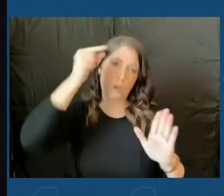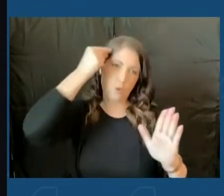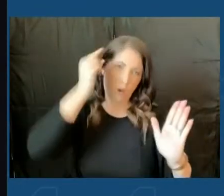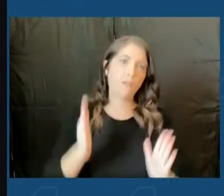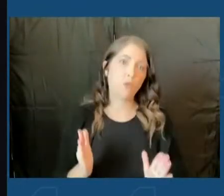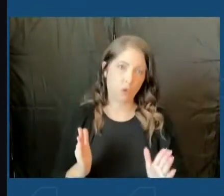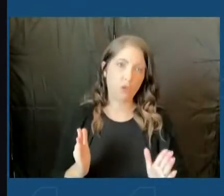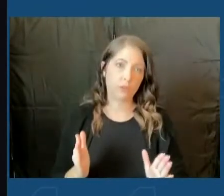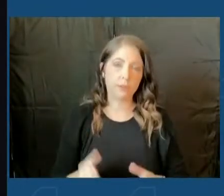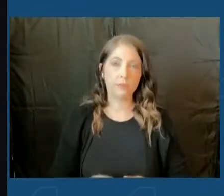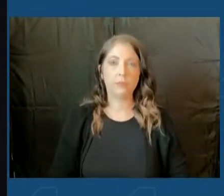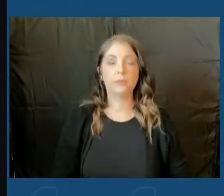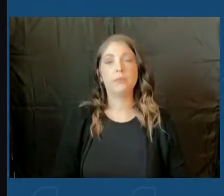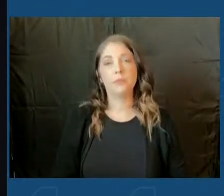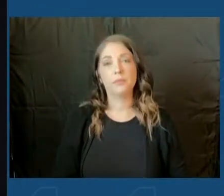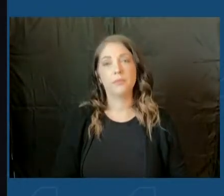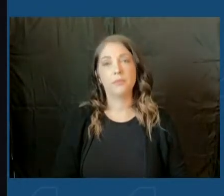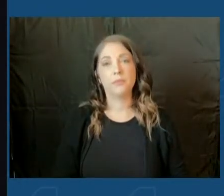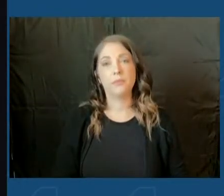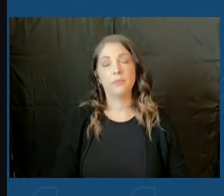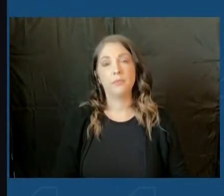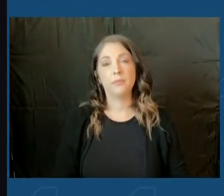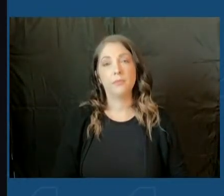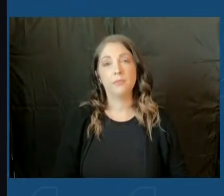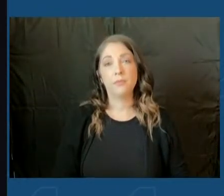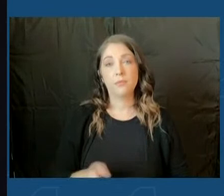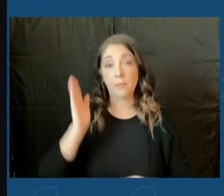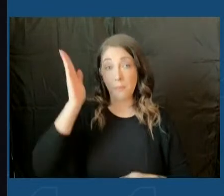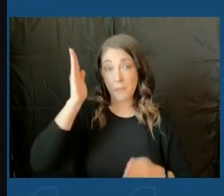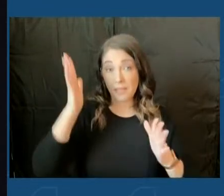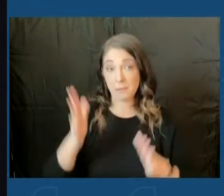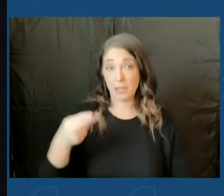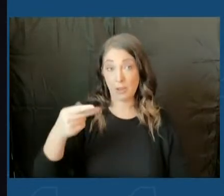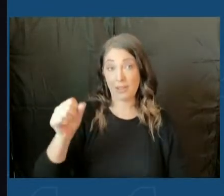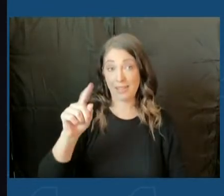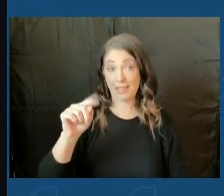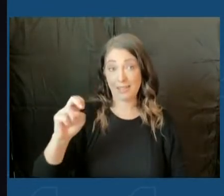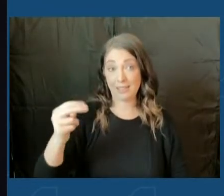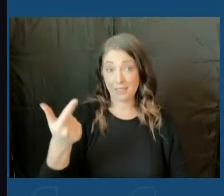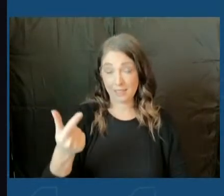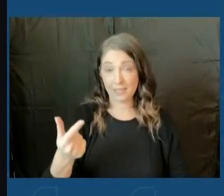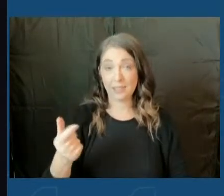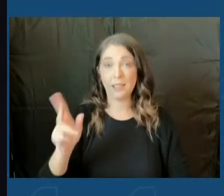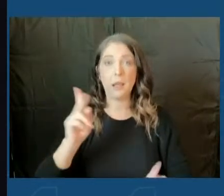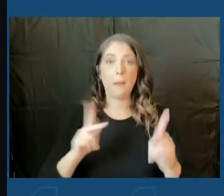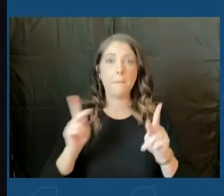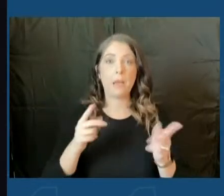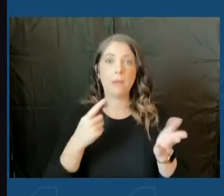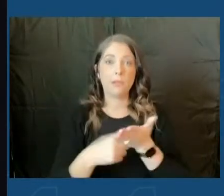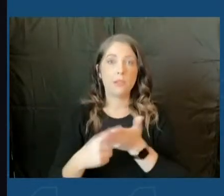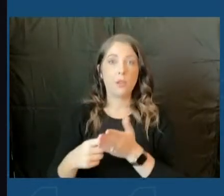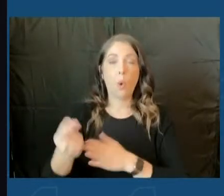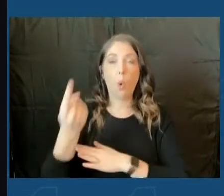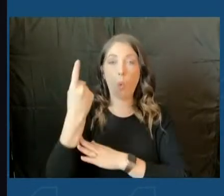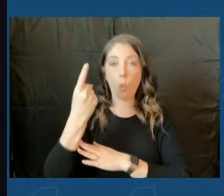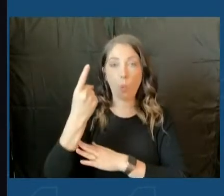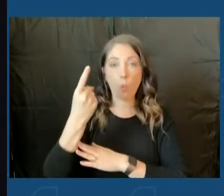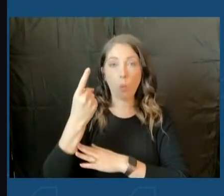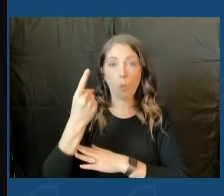And for Speaker Hasty, you know, people talk about one-party rule.